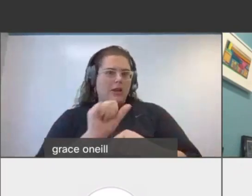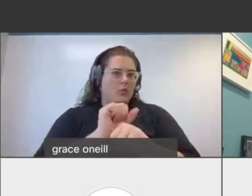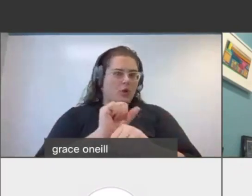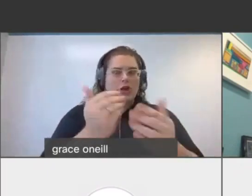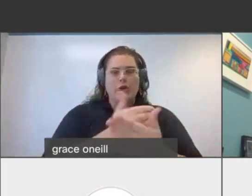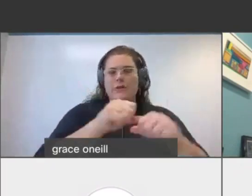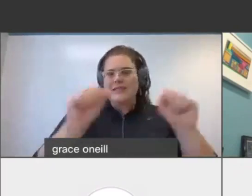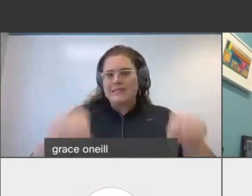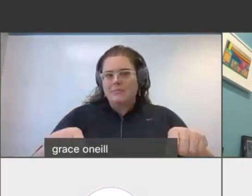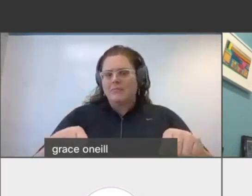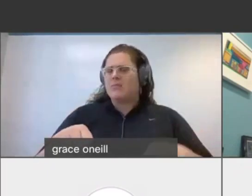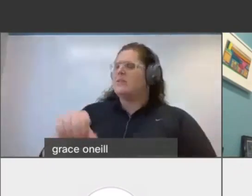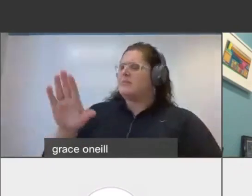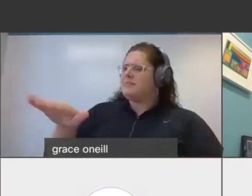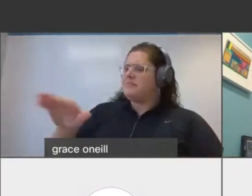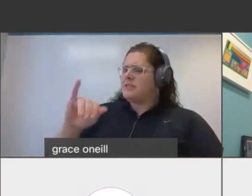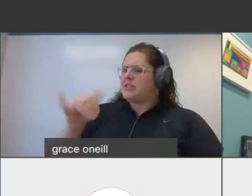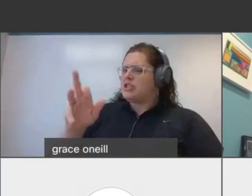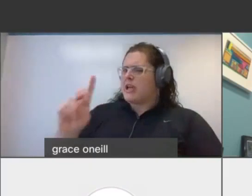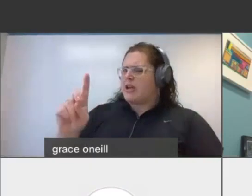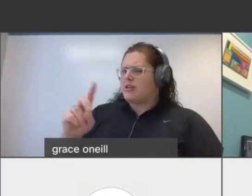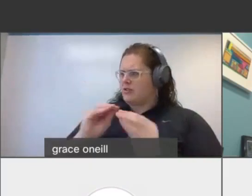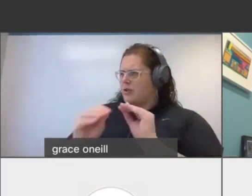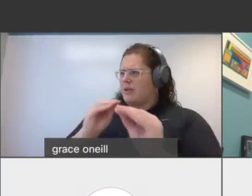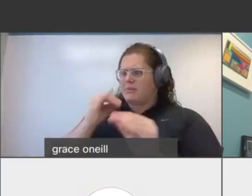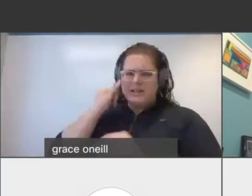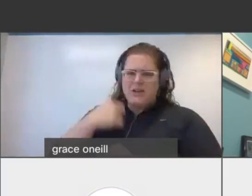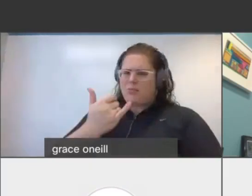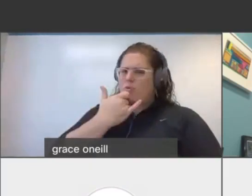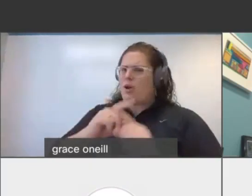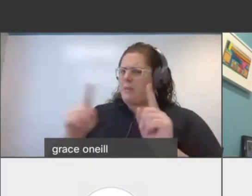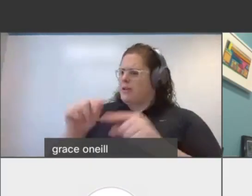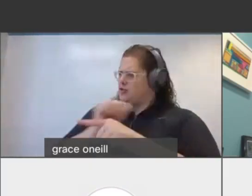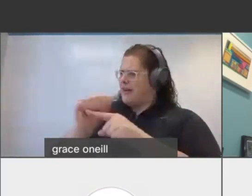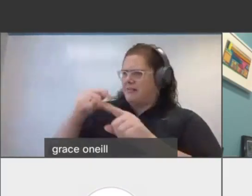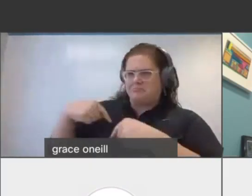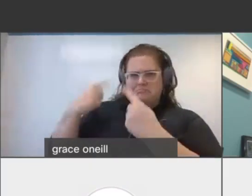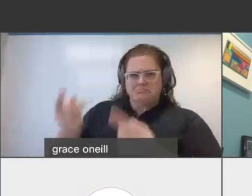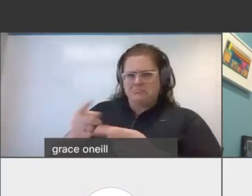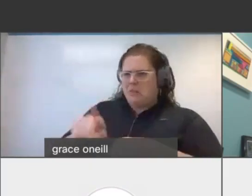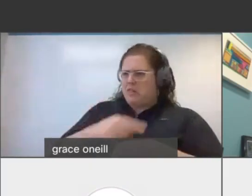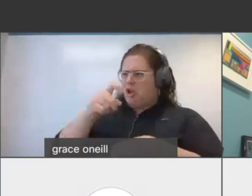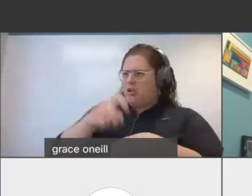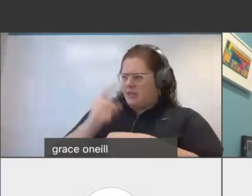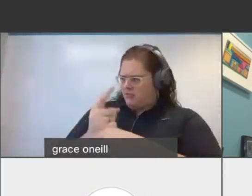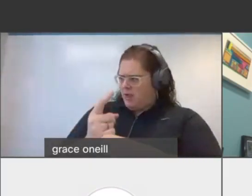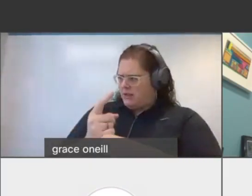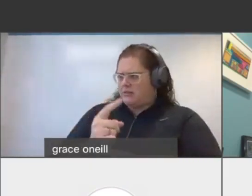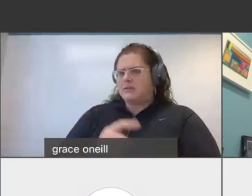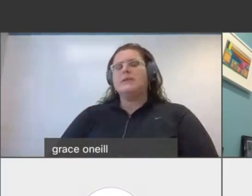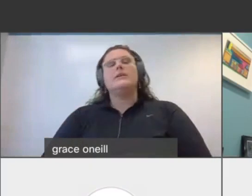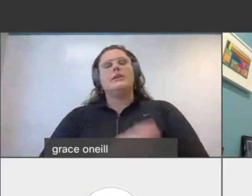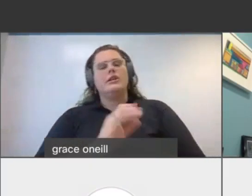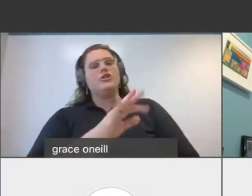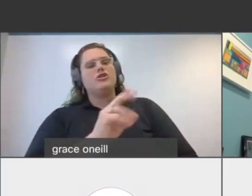my impression, Jared, correct me if I'm wrong, is that training's been ongoing for quite some time. Yeah.